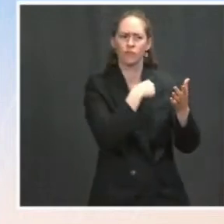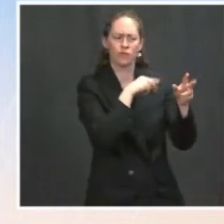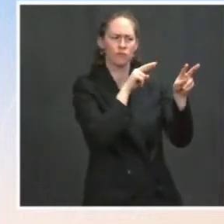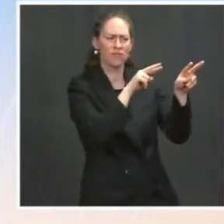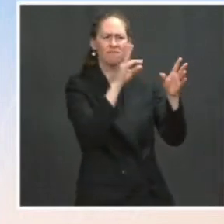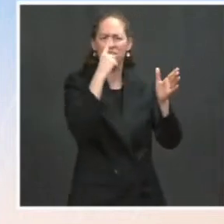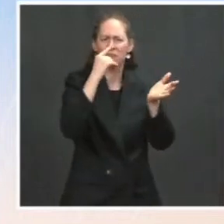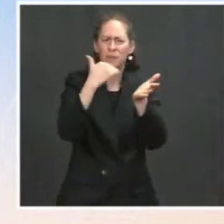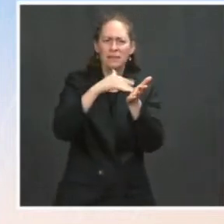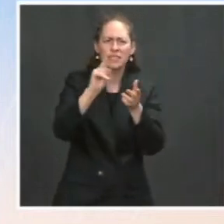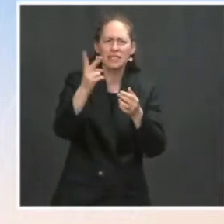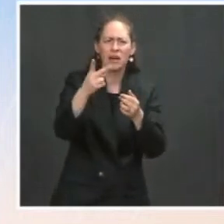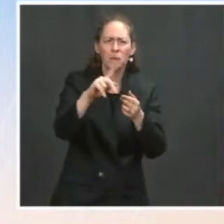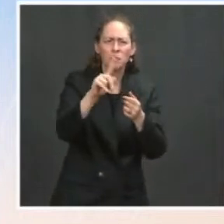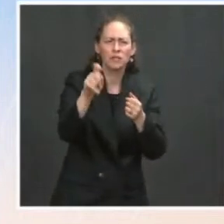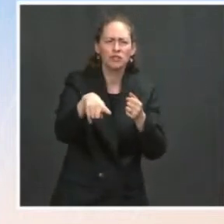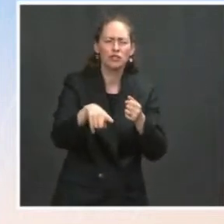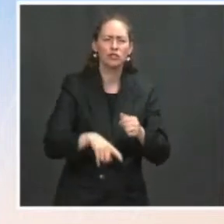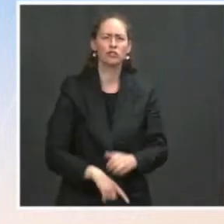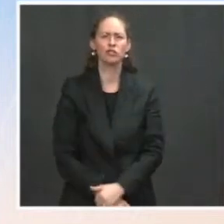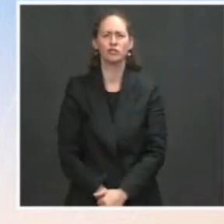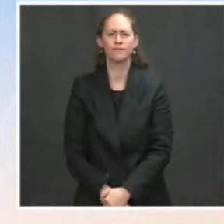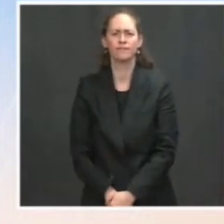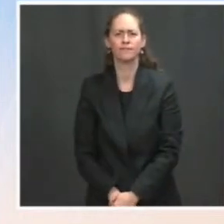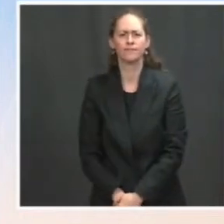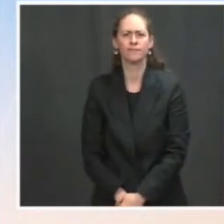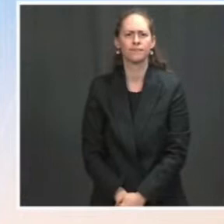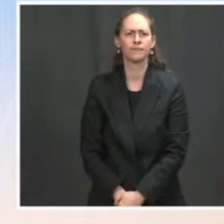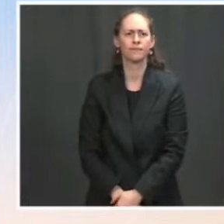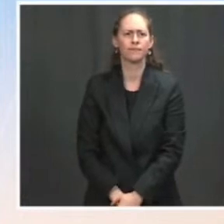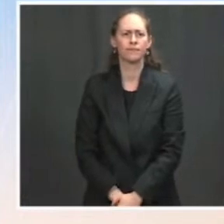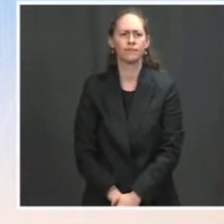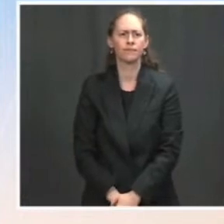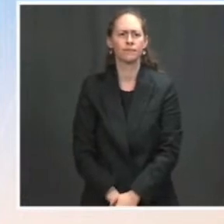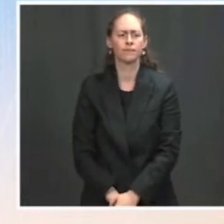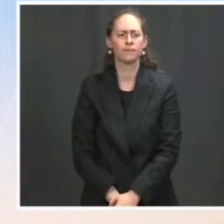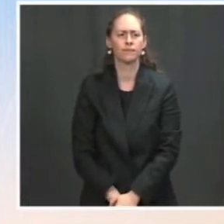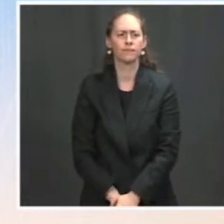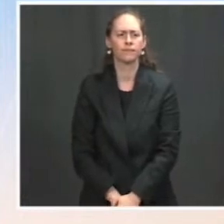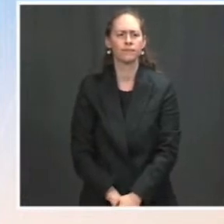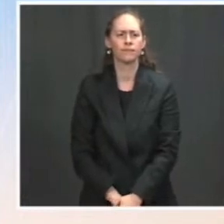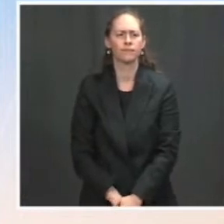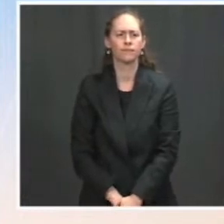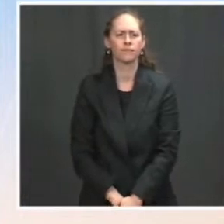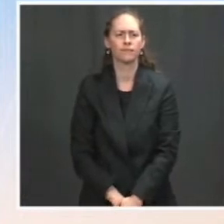if we haven't put out a readout yet, we will shortly. Let me give you just a couple of highlights here that I think I have available. One moment.